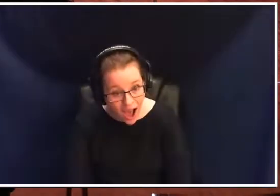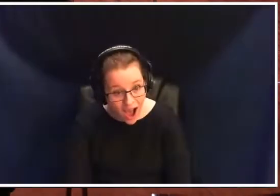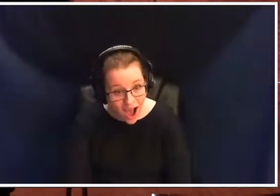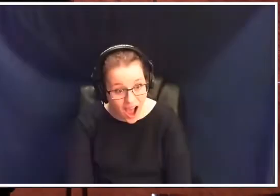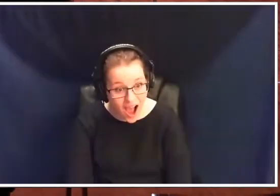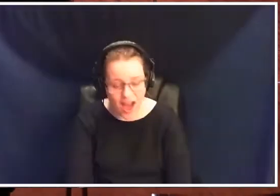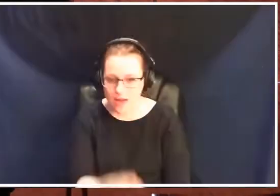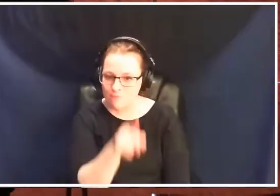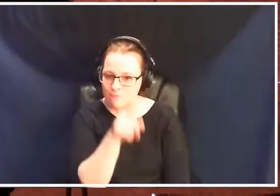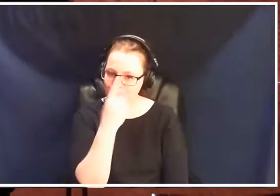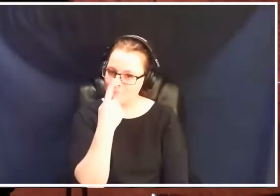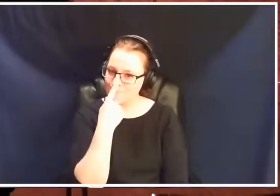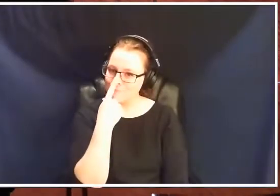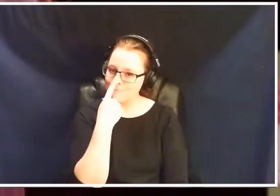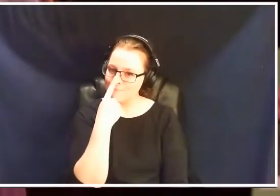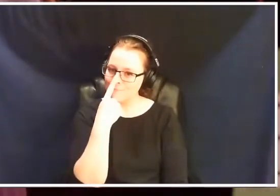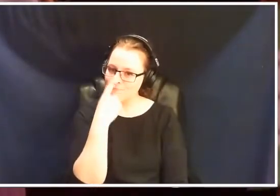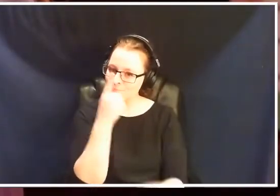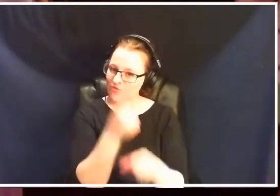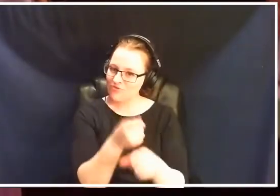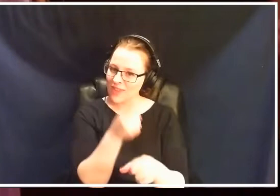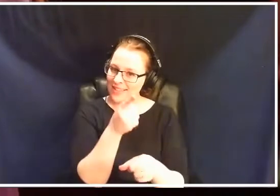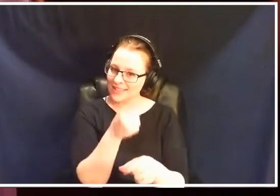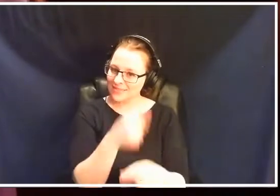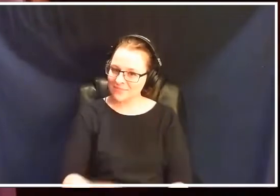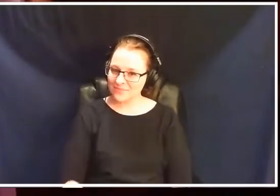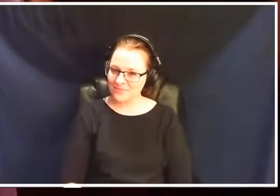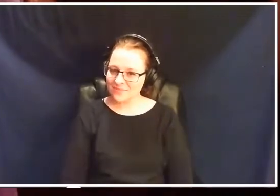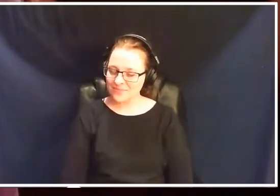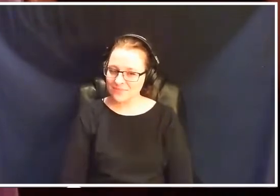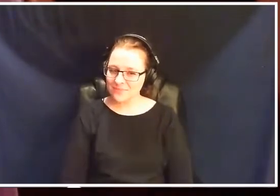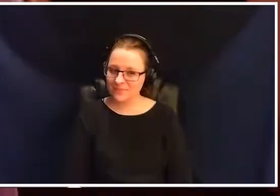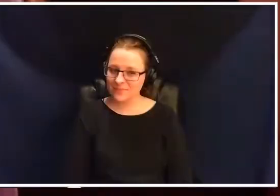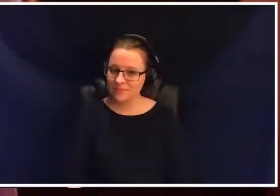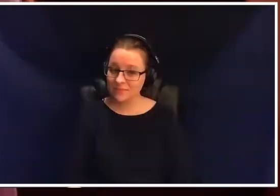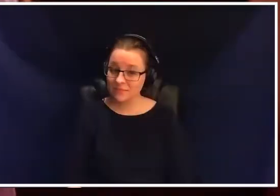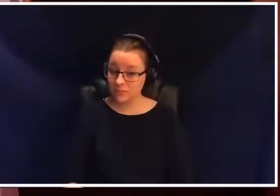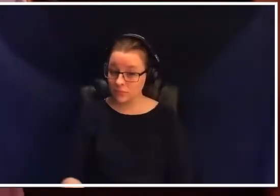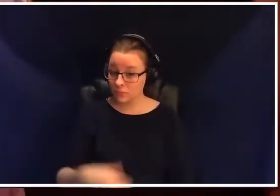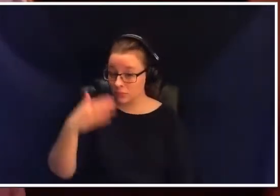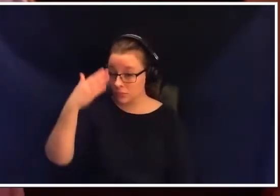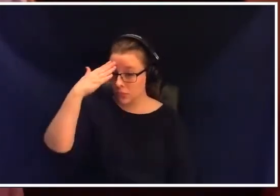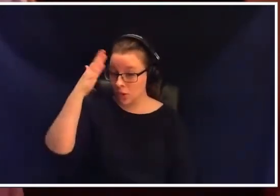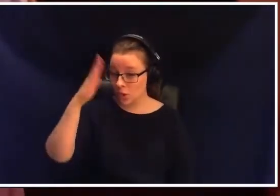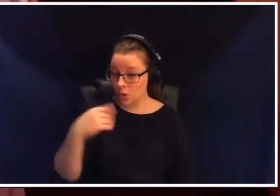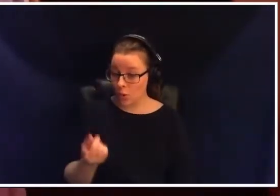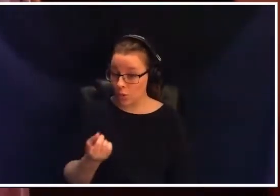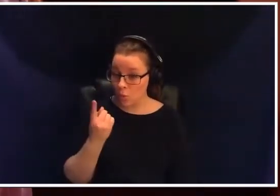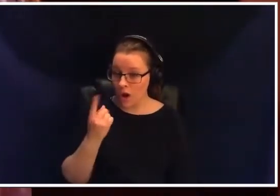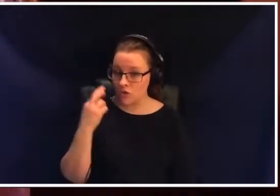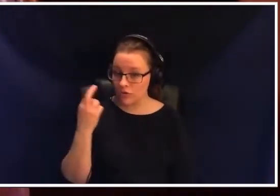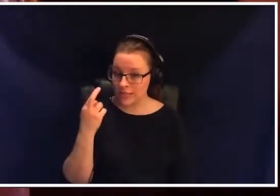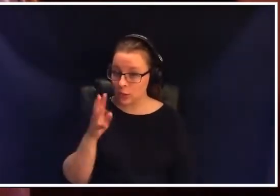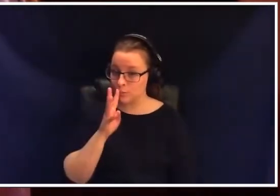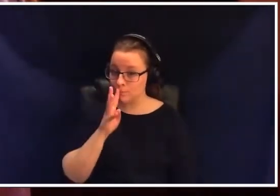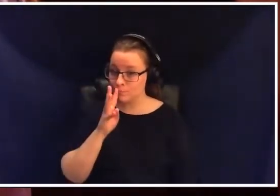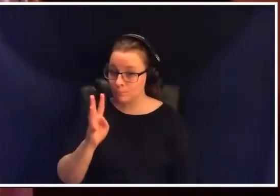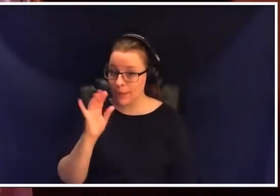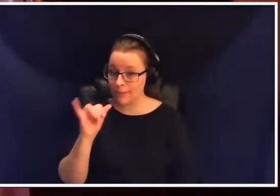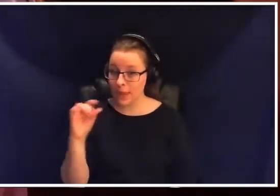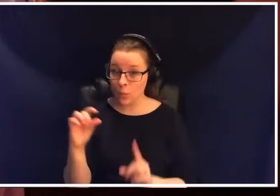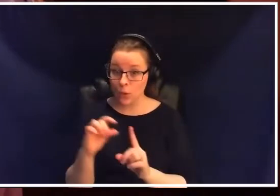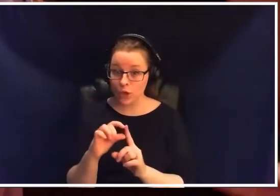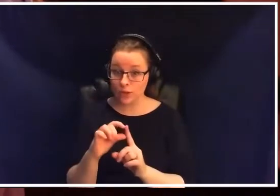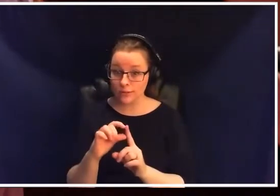exactly correct. And you know the one thing that the one reason you use the word? If you have nothing to